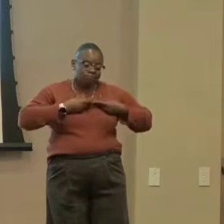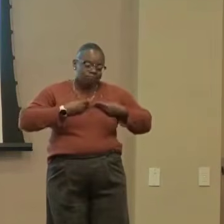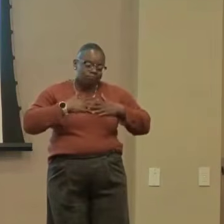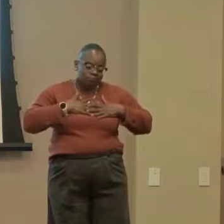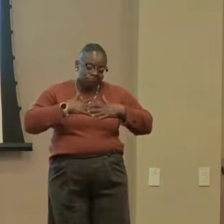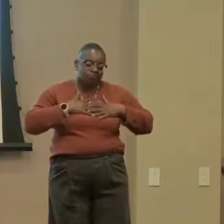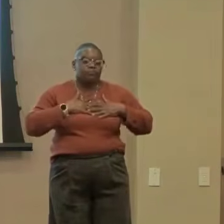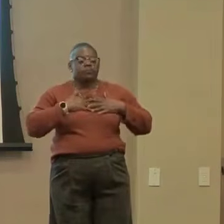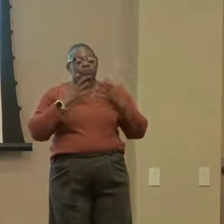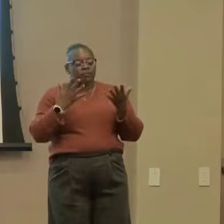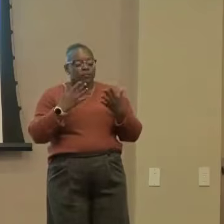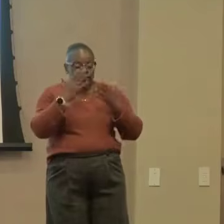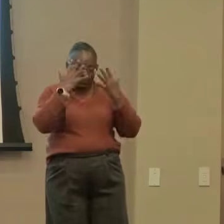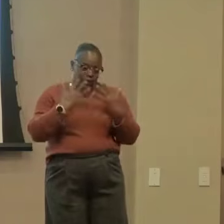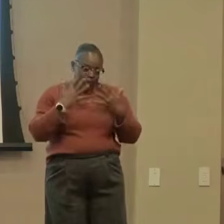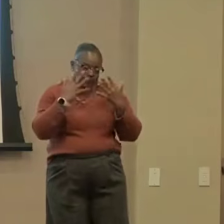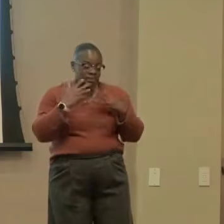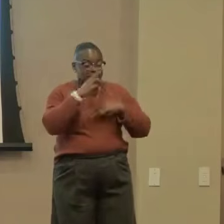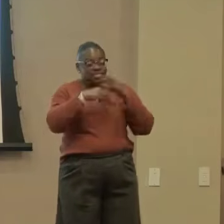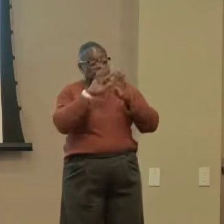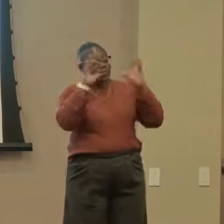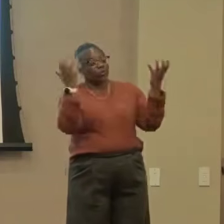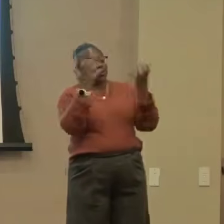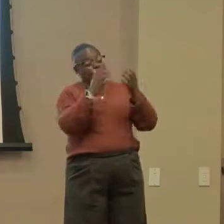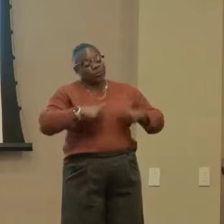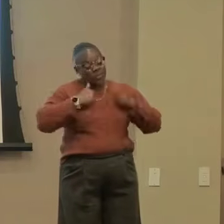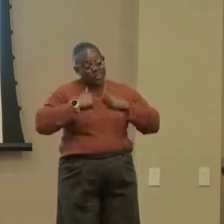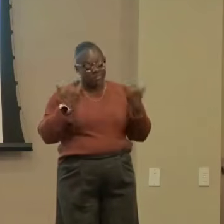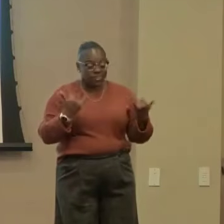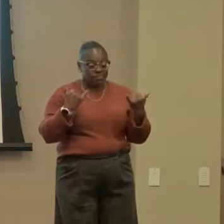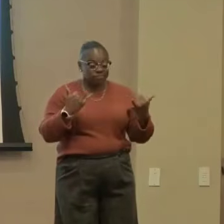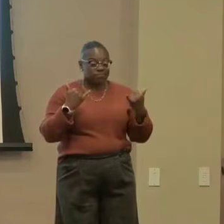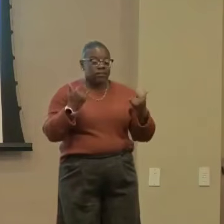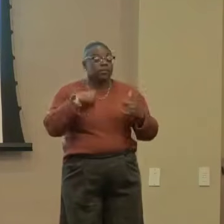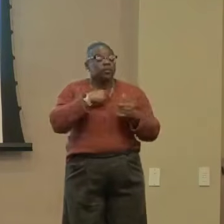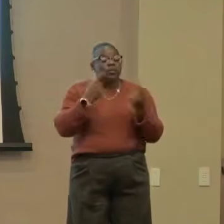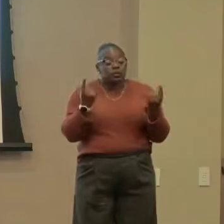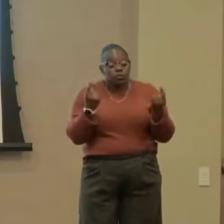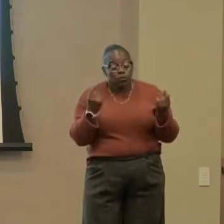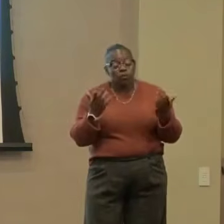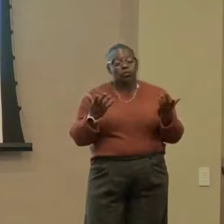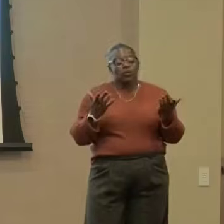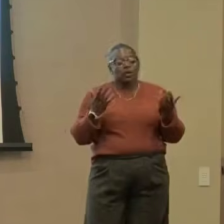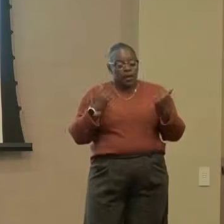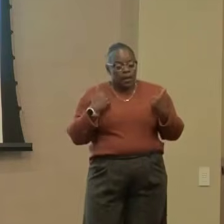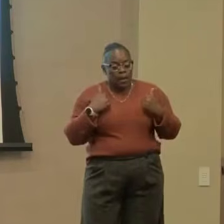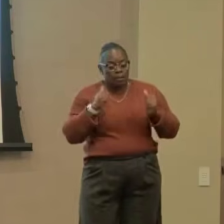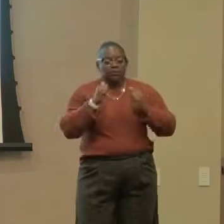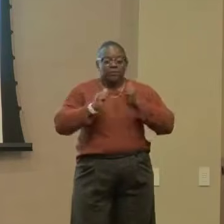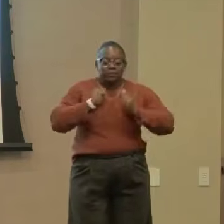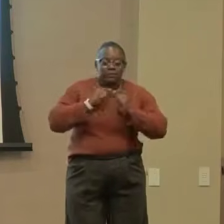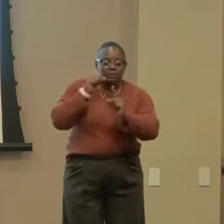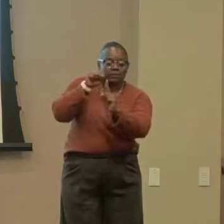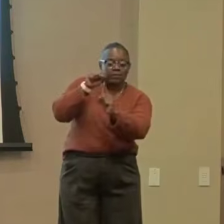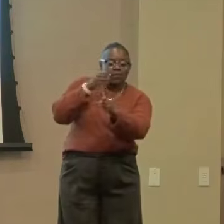And it's unfortunately just the world that we live in today. And so what we can do is, I'm trying to pursue a career in medicine